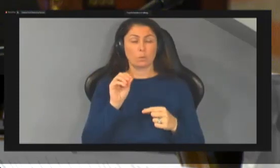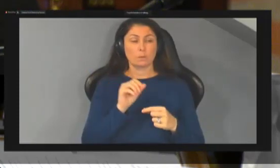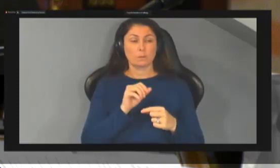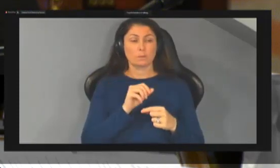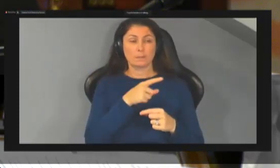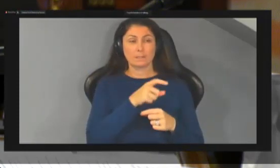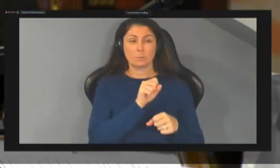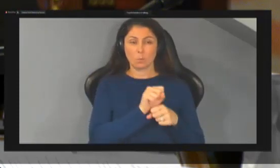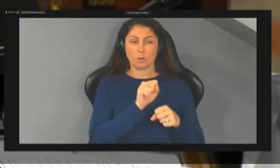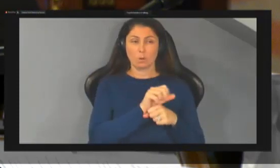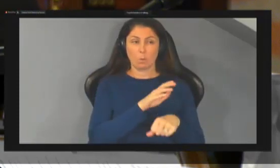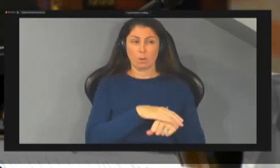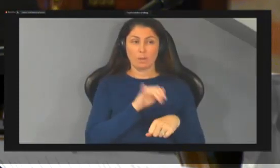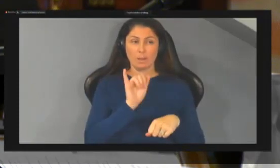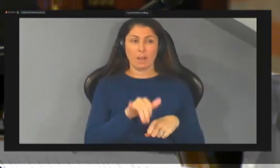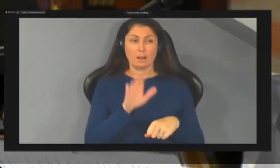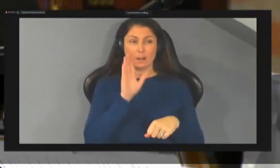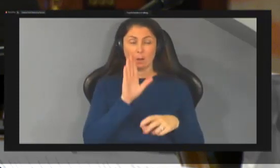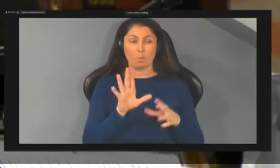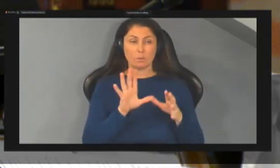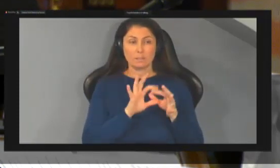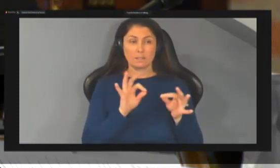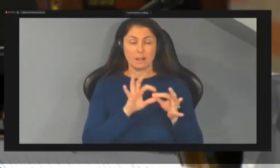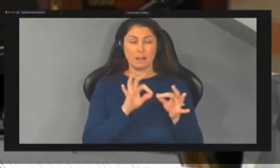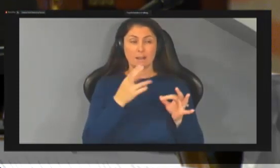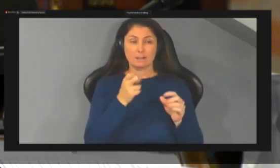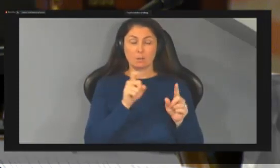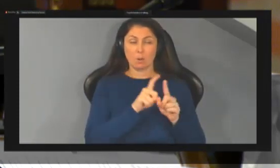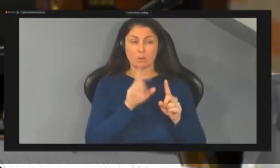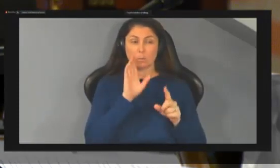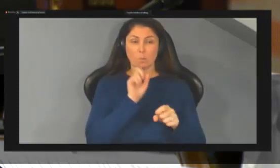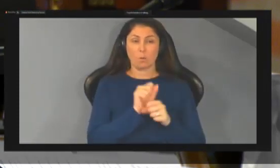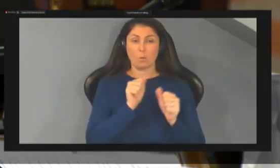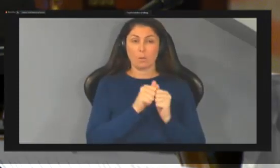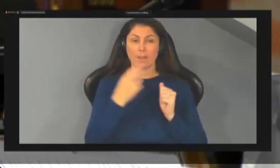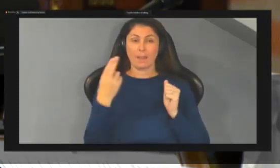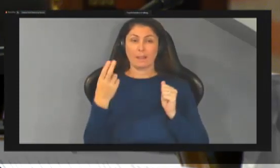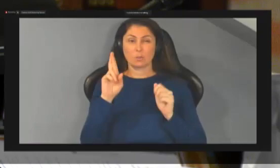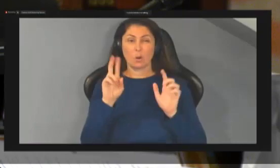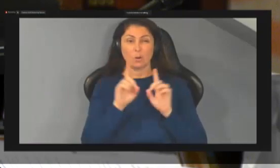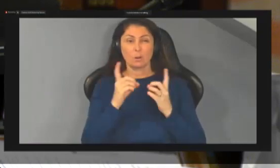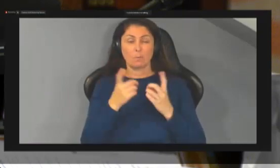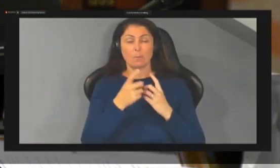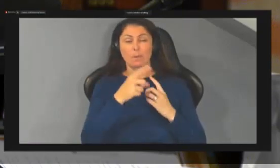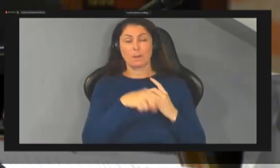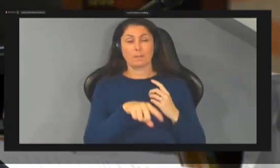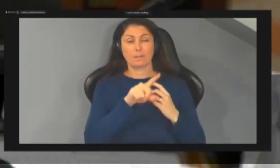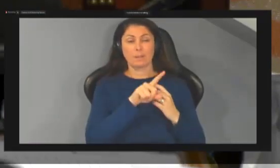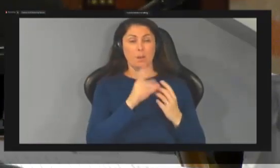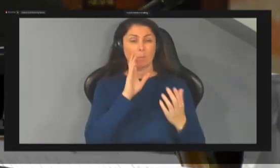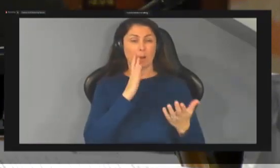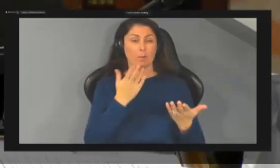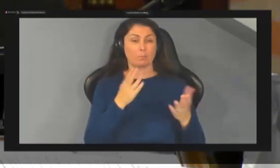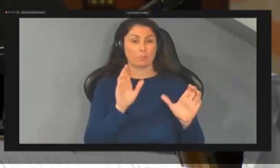working on that, and I will say that he's also going to work with the HR department because they're the ones that have to ultimately do some of this